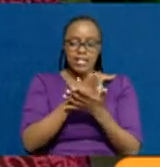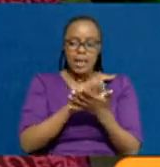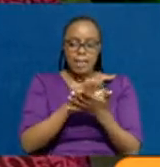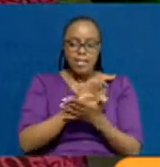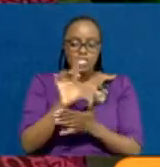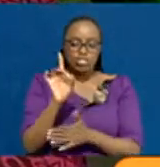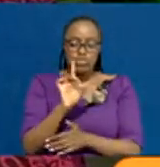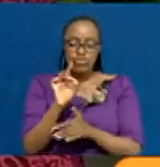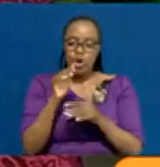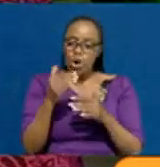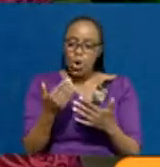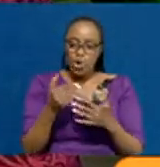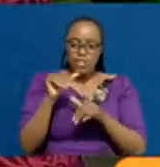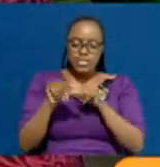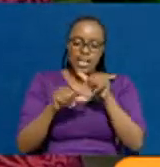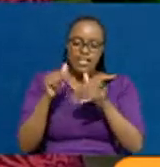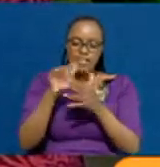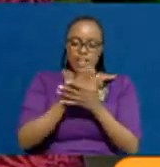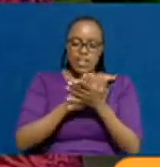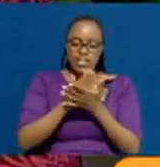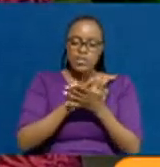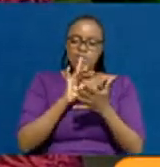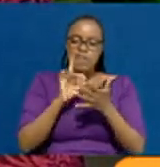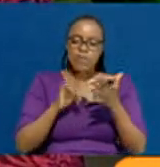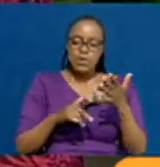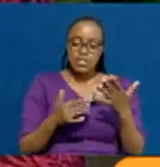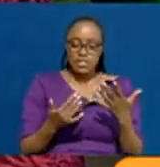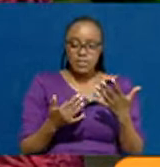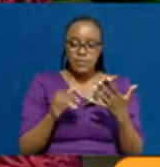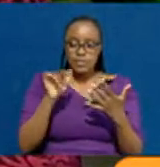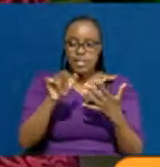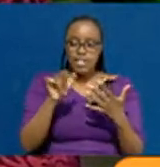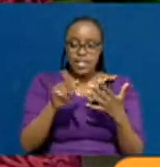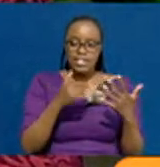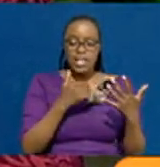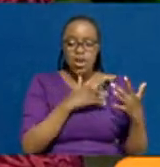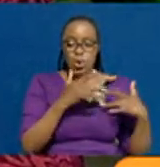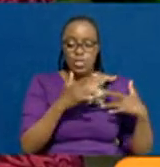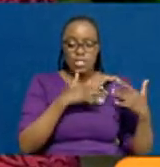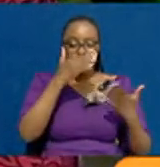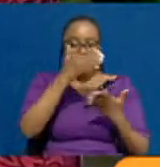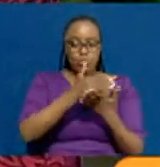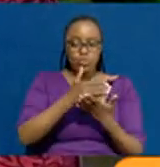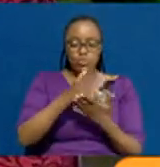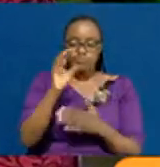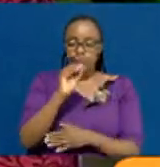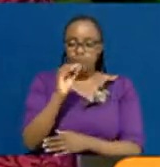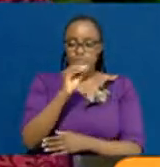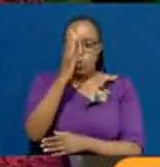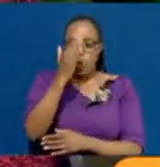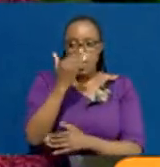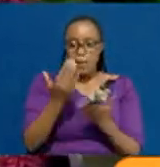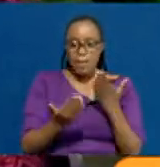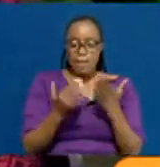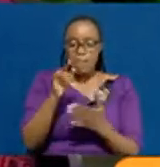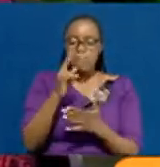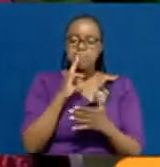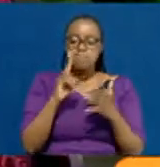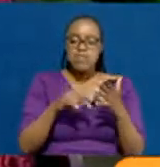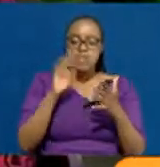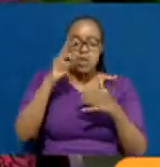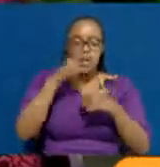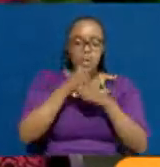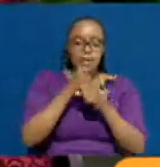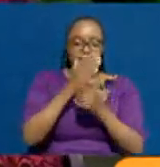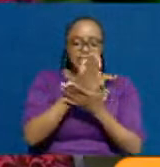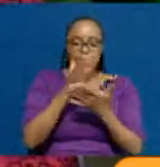basis or scientific basis to say that that concern can be true. Because sometimes, unless you're saying it's going to cause something